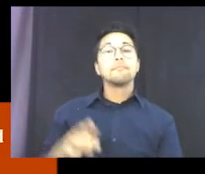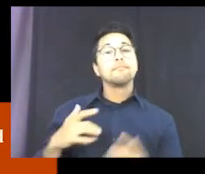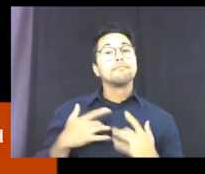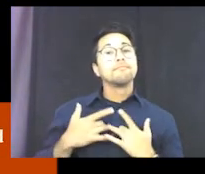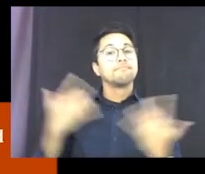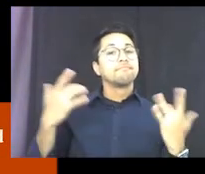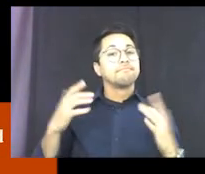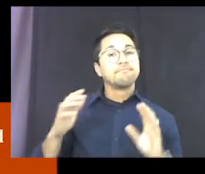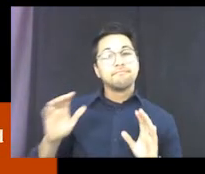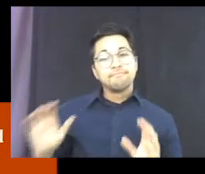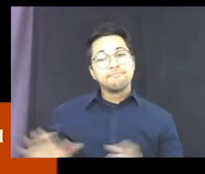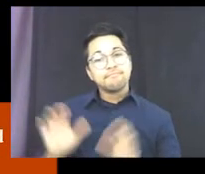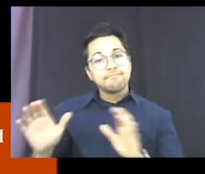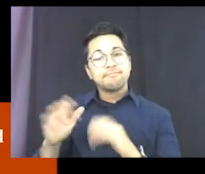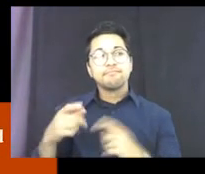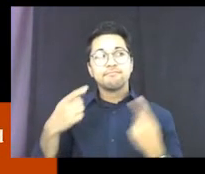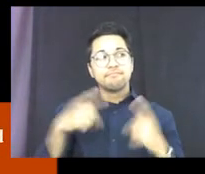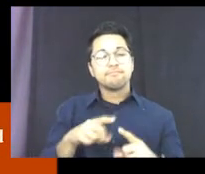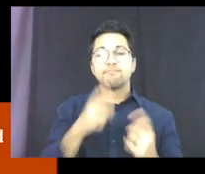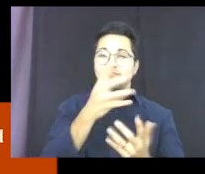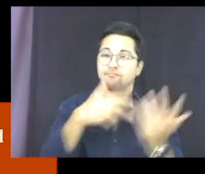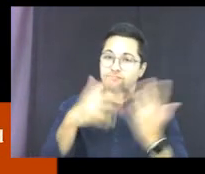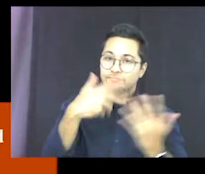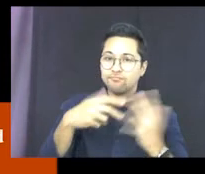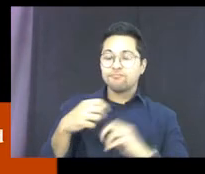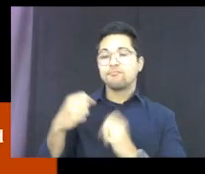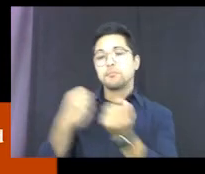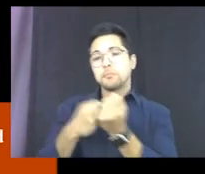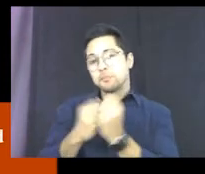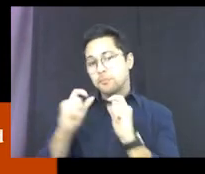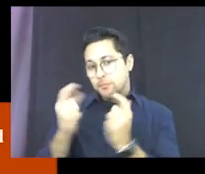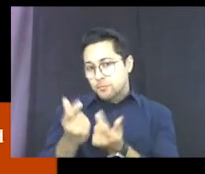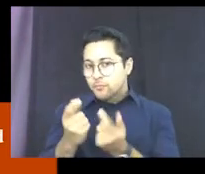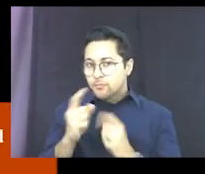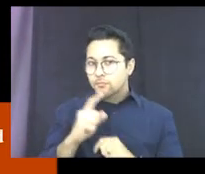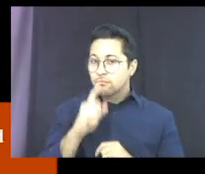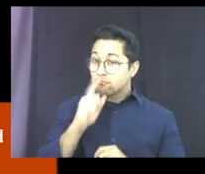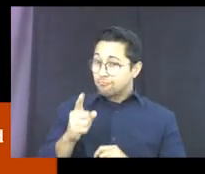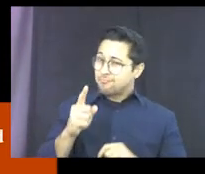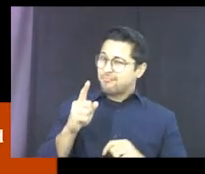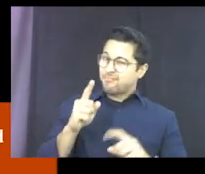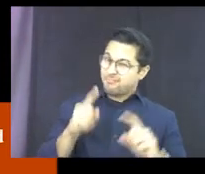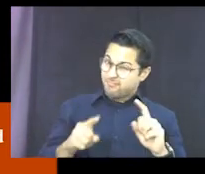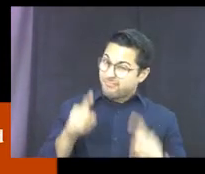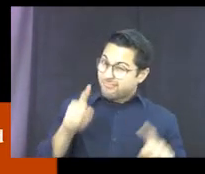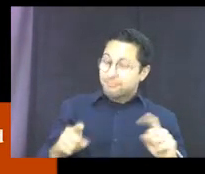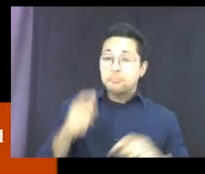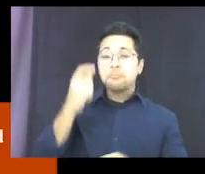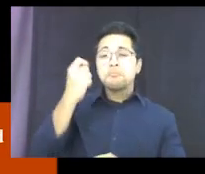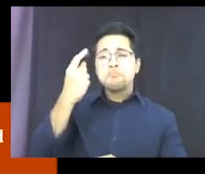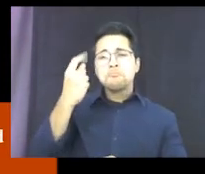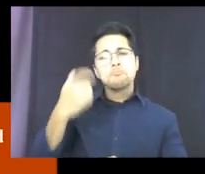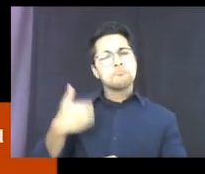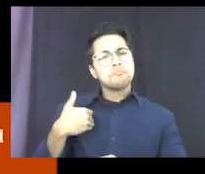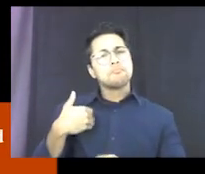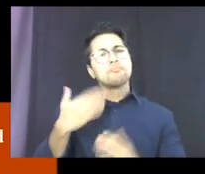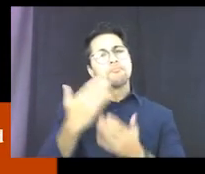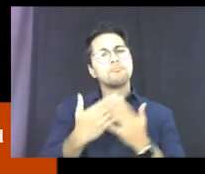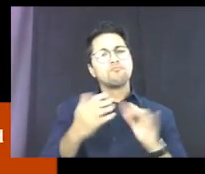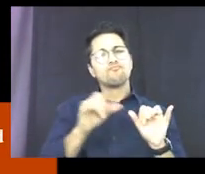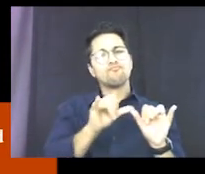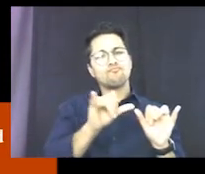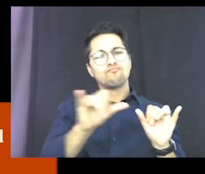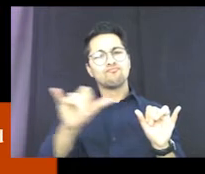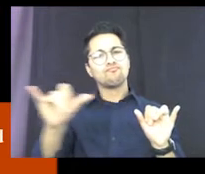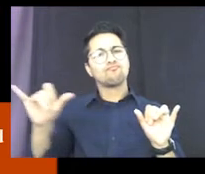Events and activities during social and support groups vary. However, they follow common patterns.